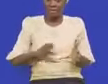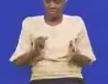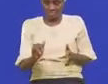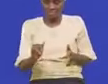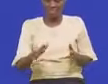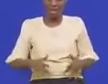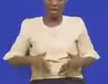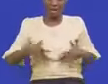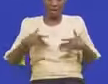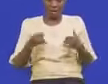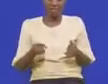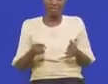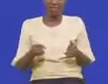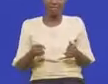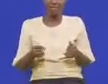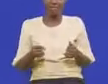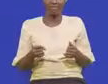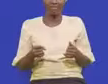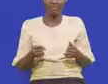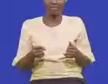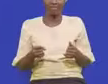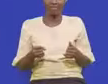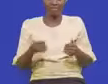Kristo aga kwoto lagbe.